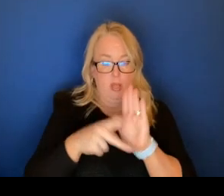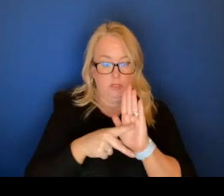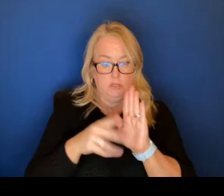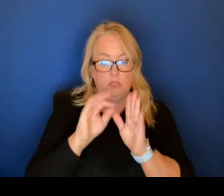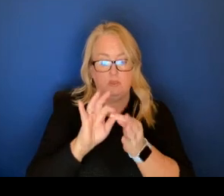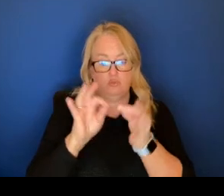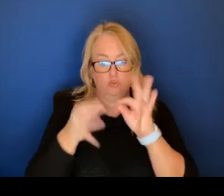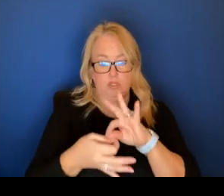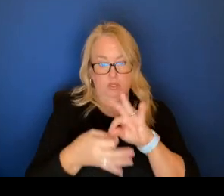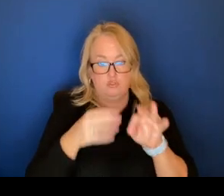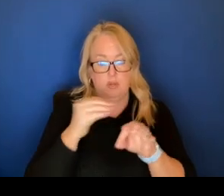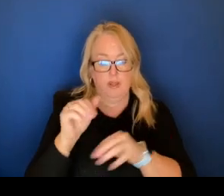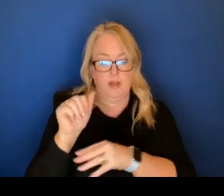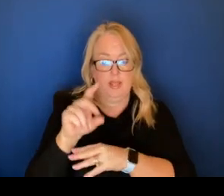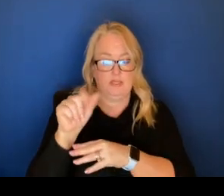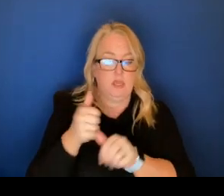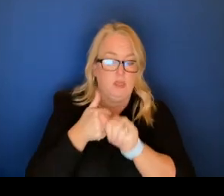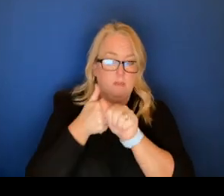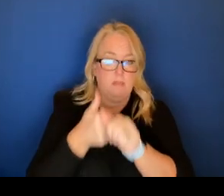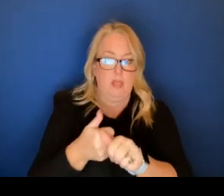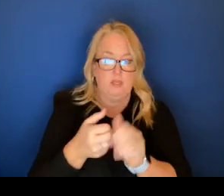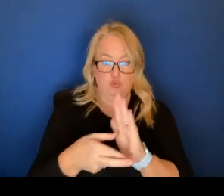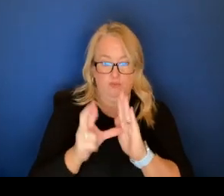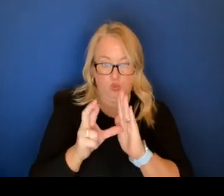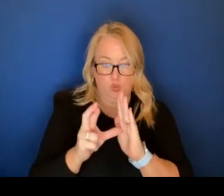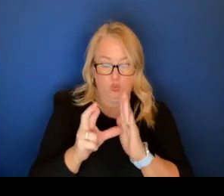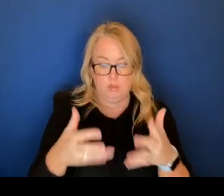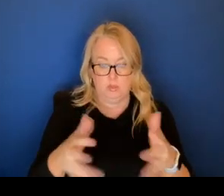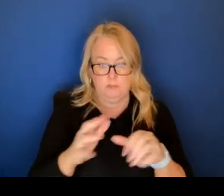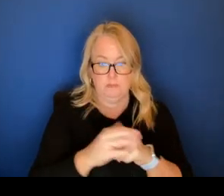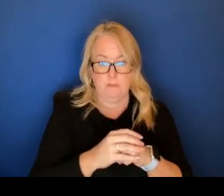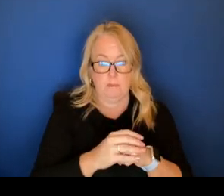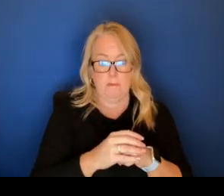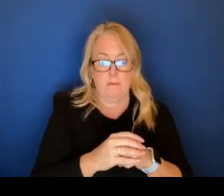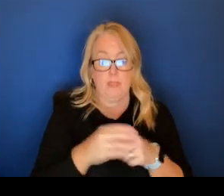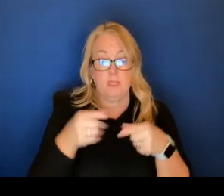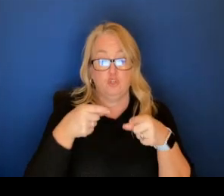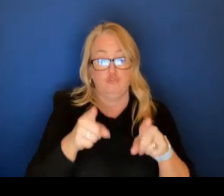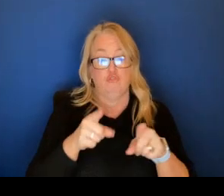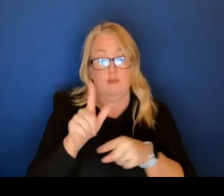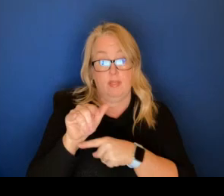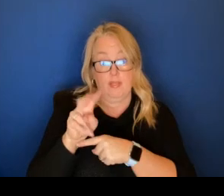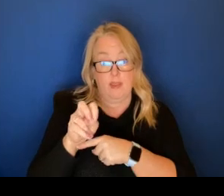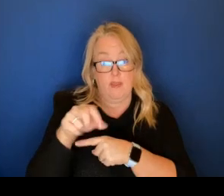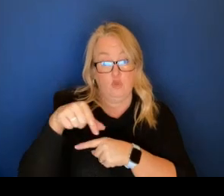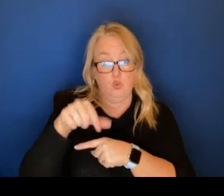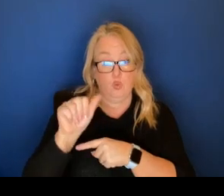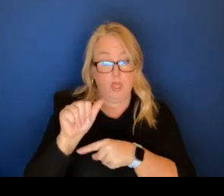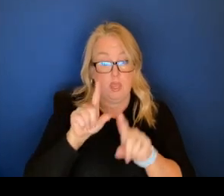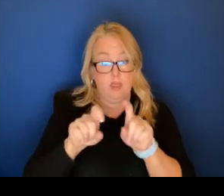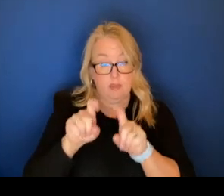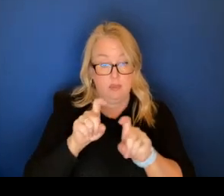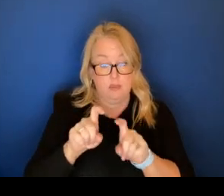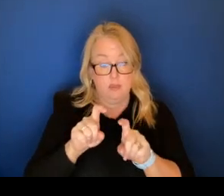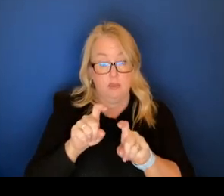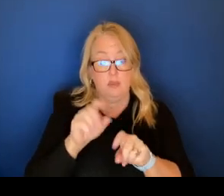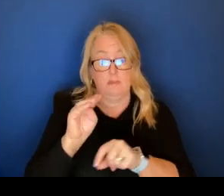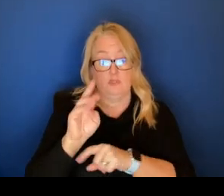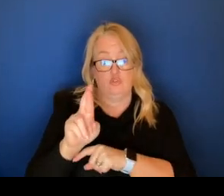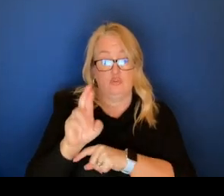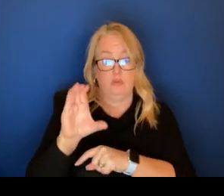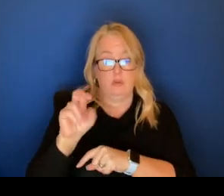interpretation, and ADA compliance reviews. During the live Q&A session, Mr. Contreras